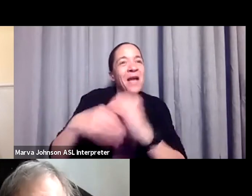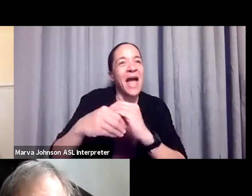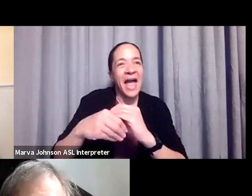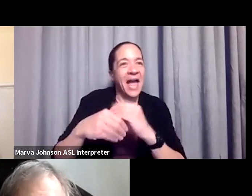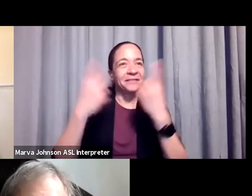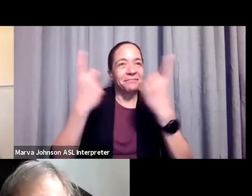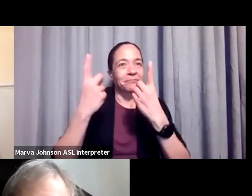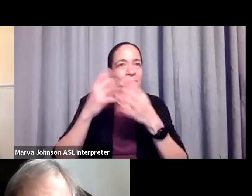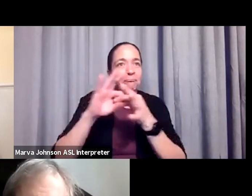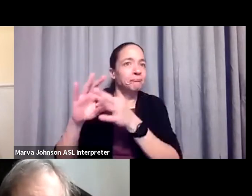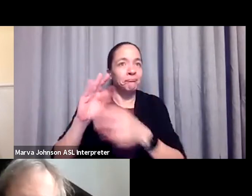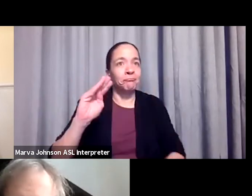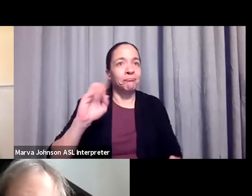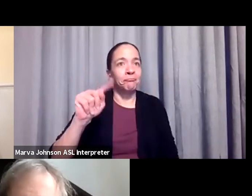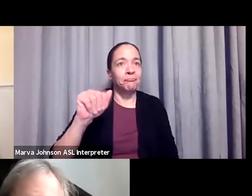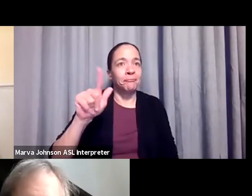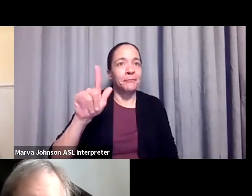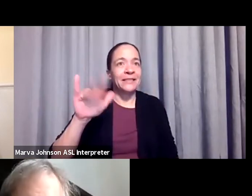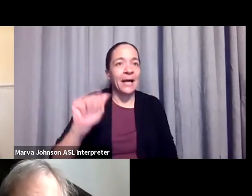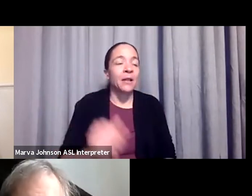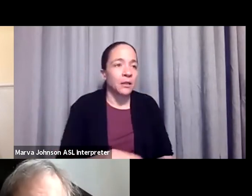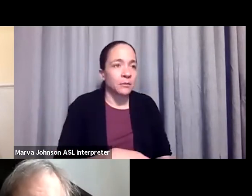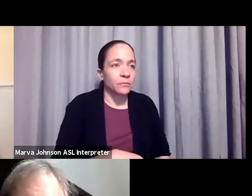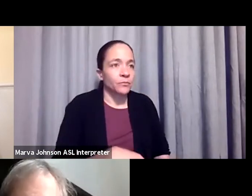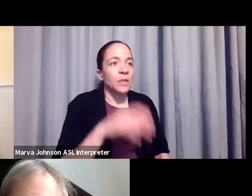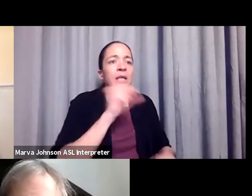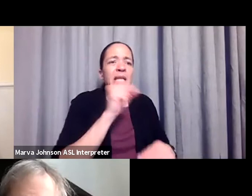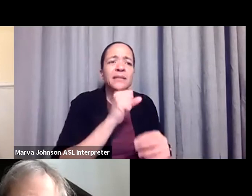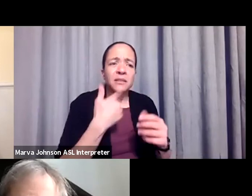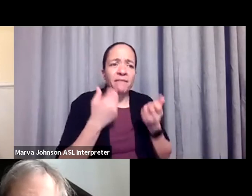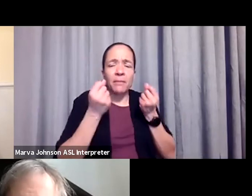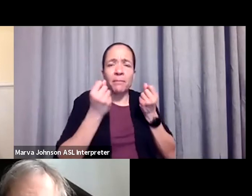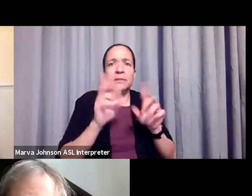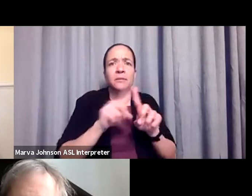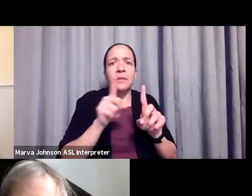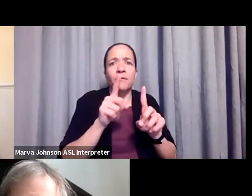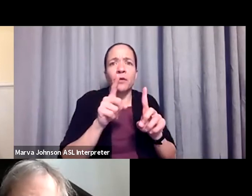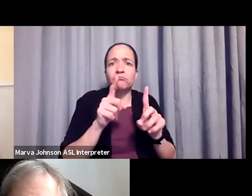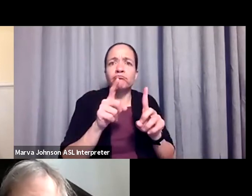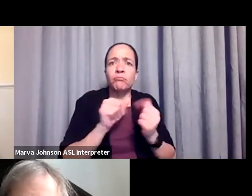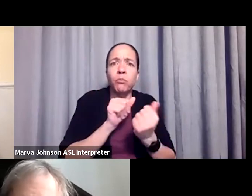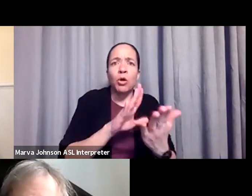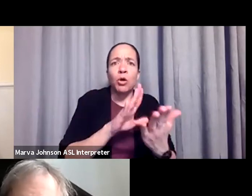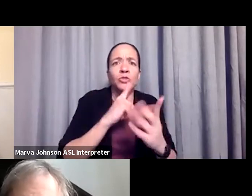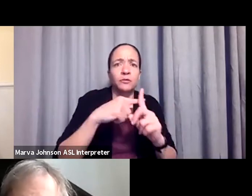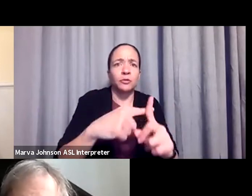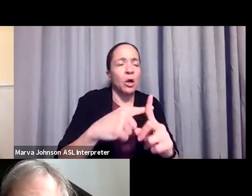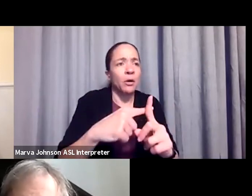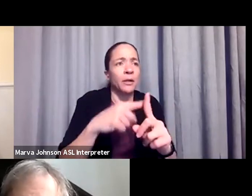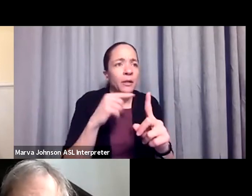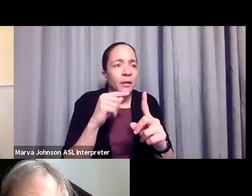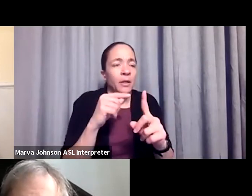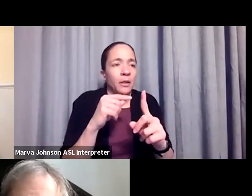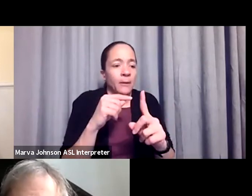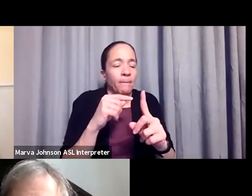mean, you can, there are lots of ways to target and lots of ways to buy media, far more than we could, get to in this thing.